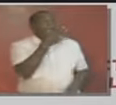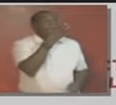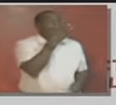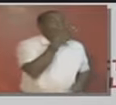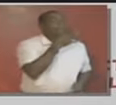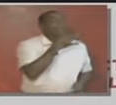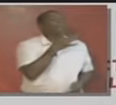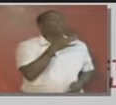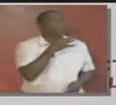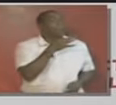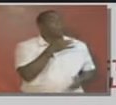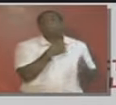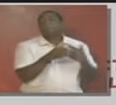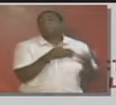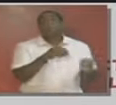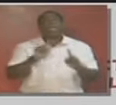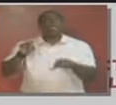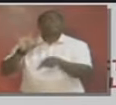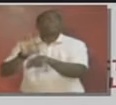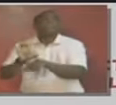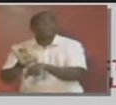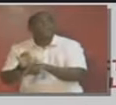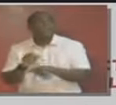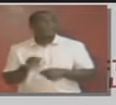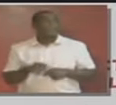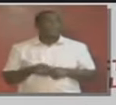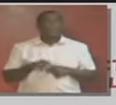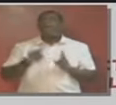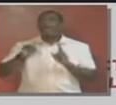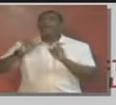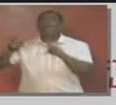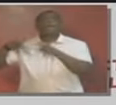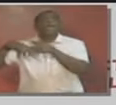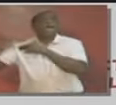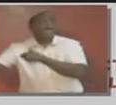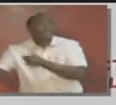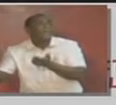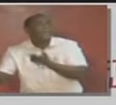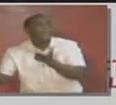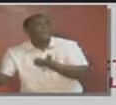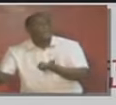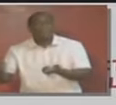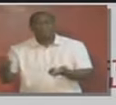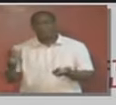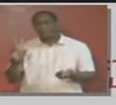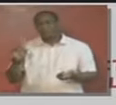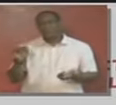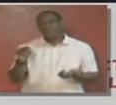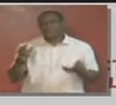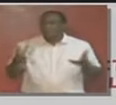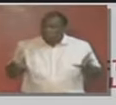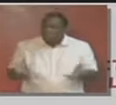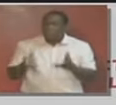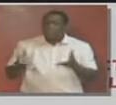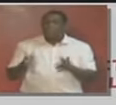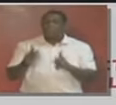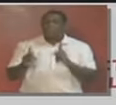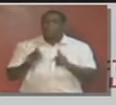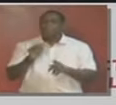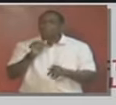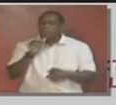want to encourage people not to do. If you've gone to be swabbed because you've been having symptoms, then the next place you should go is